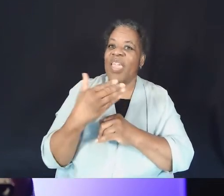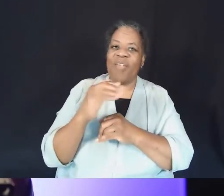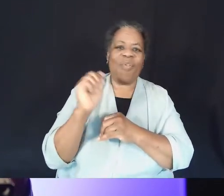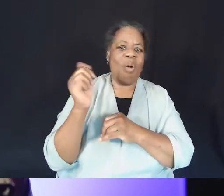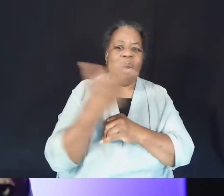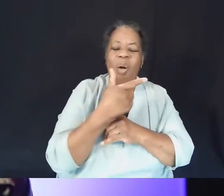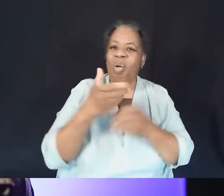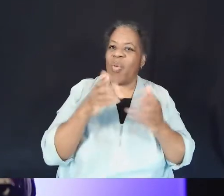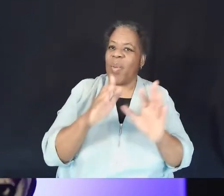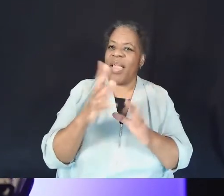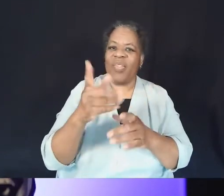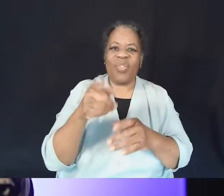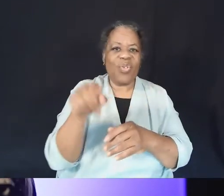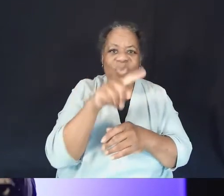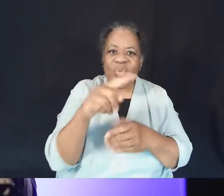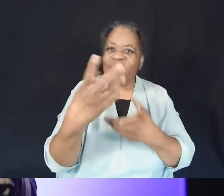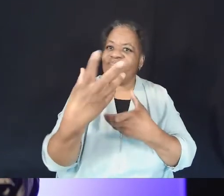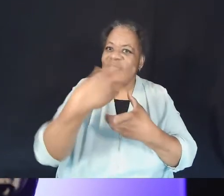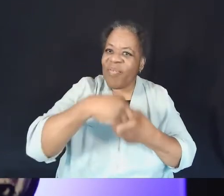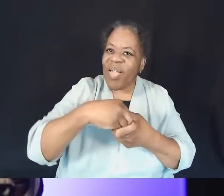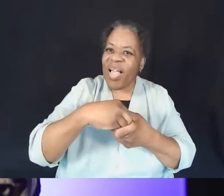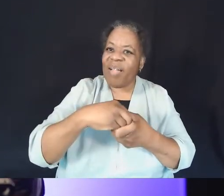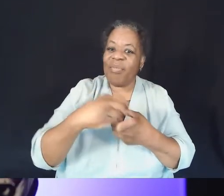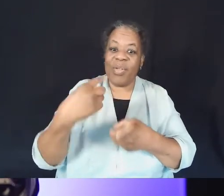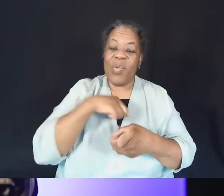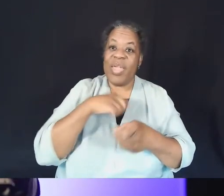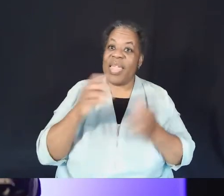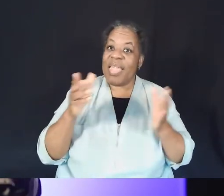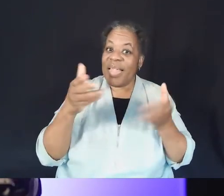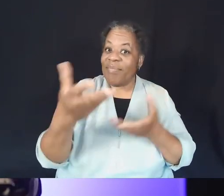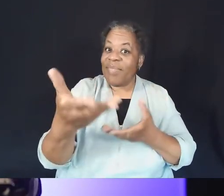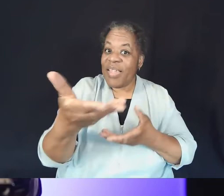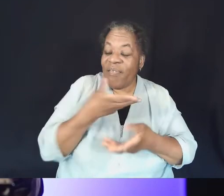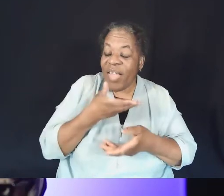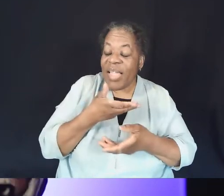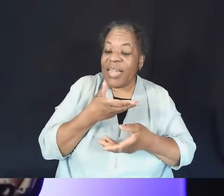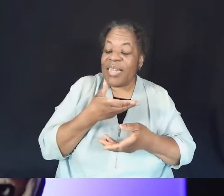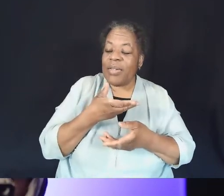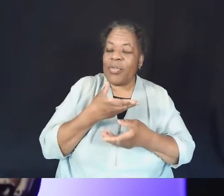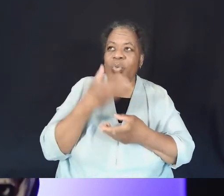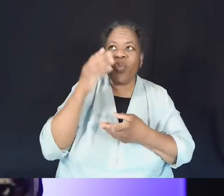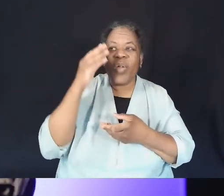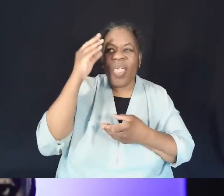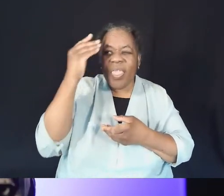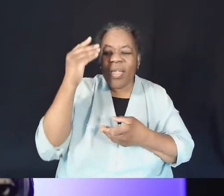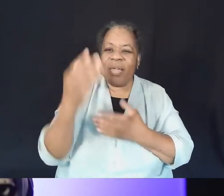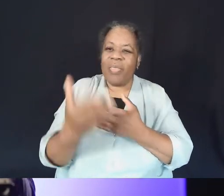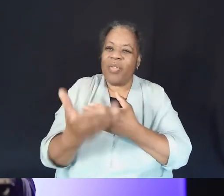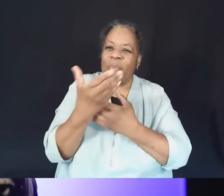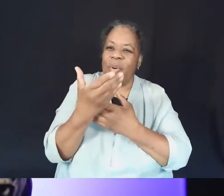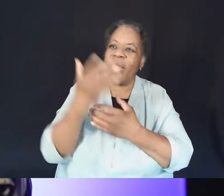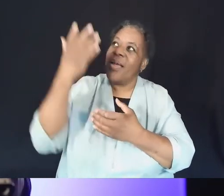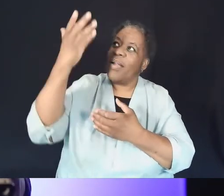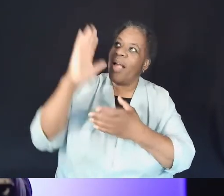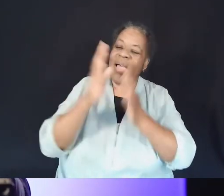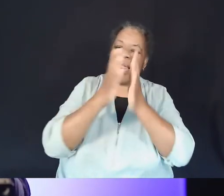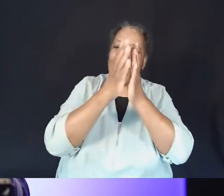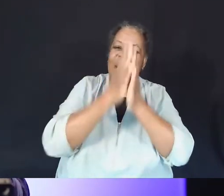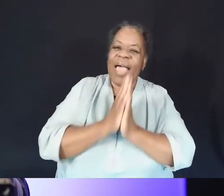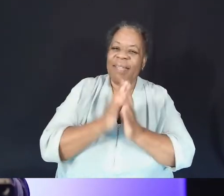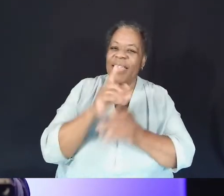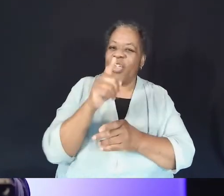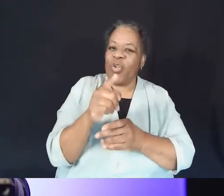participating. And we invite you to consider this morning, what is God asking you to